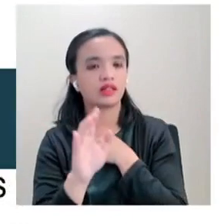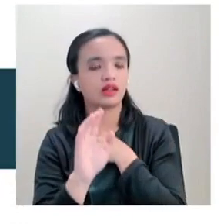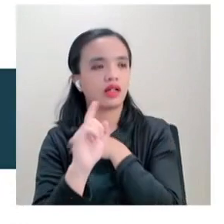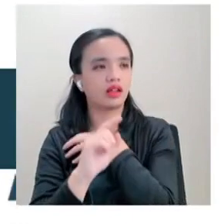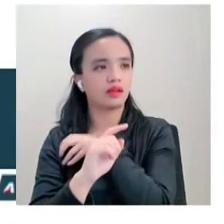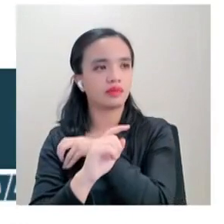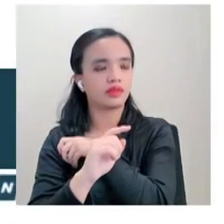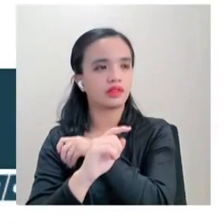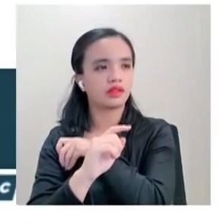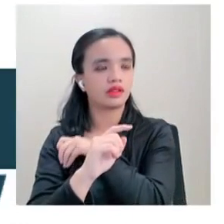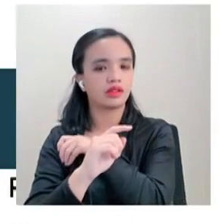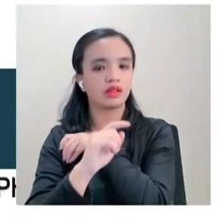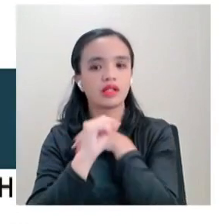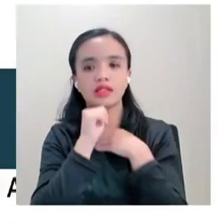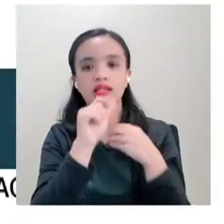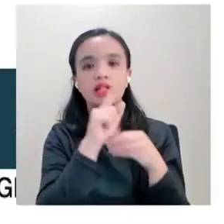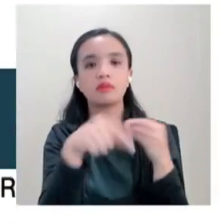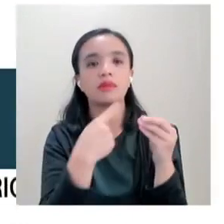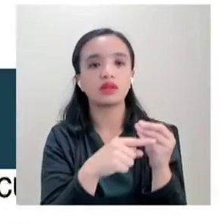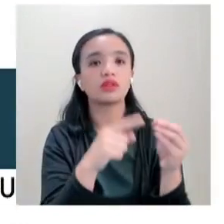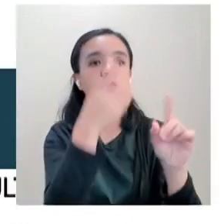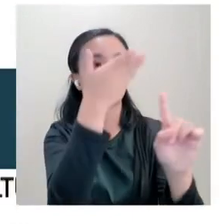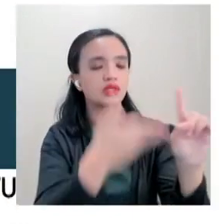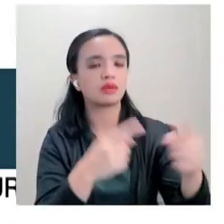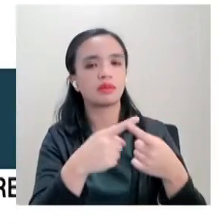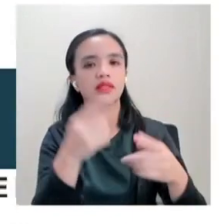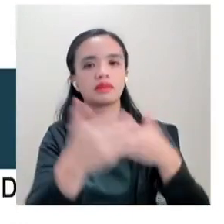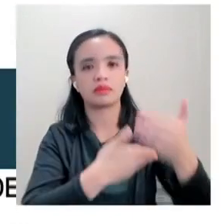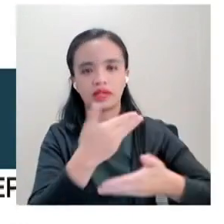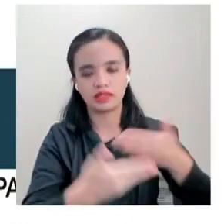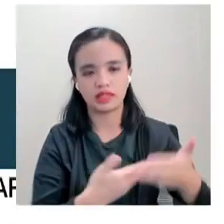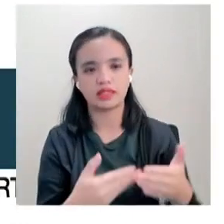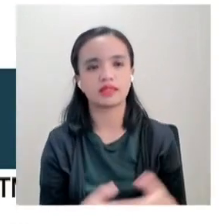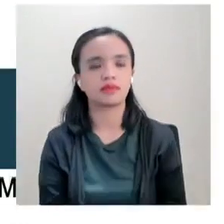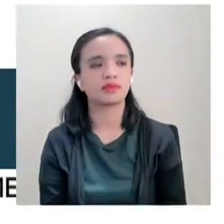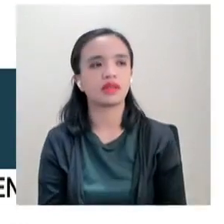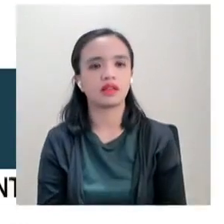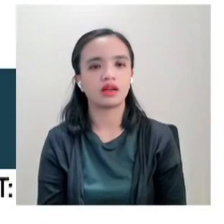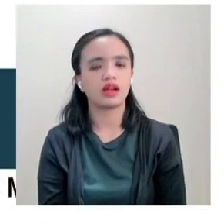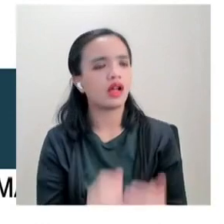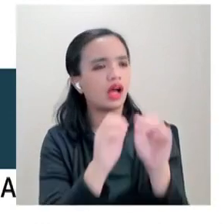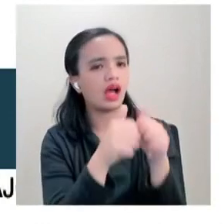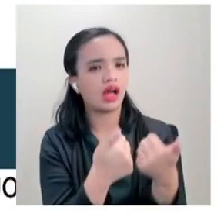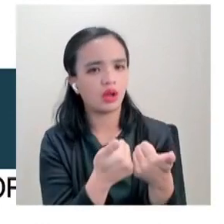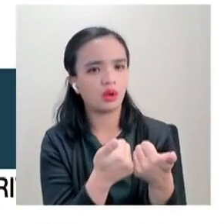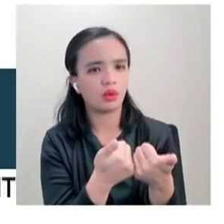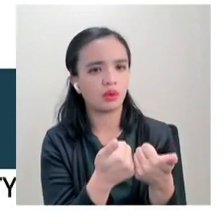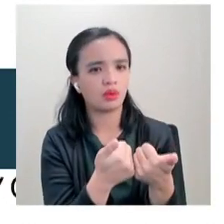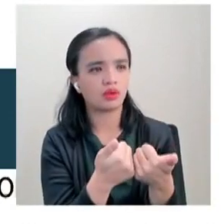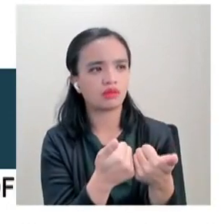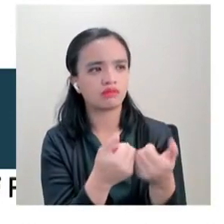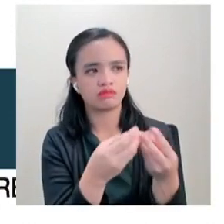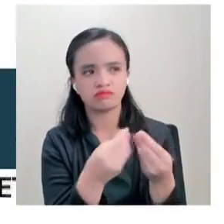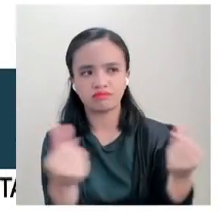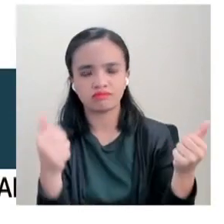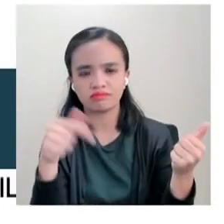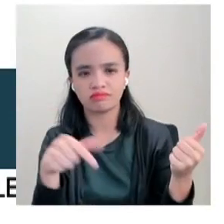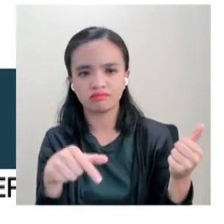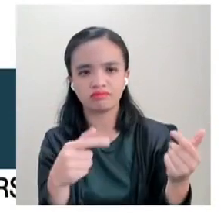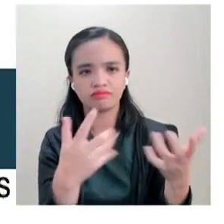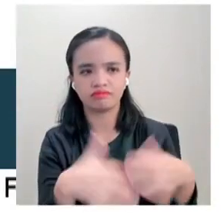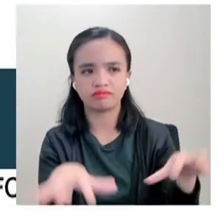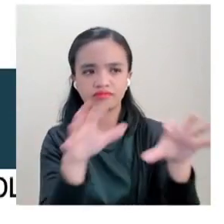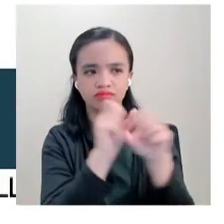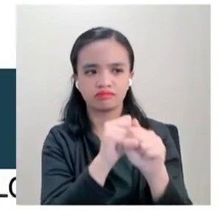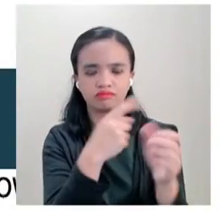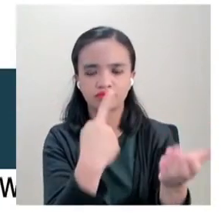it's about the process. Having said that, Congresswoman, how do you think this is going to end? At the end of the discussions